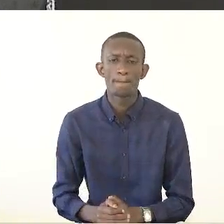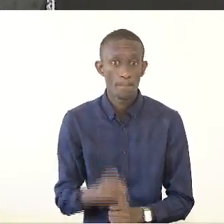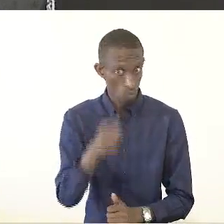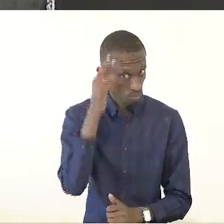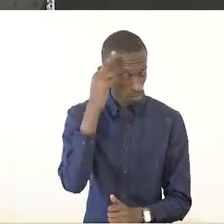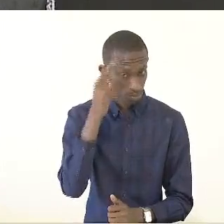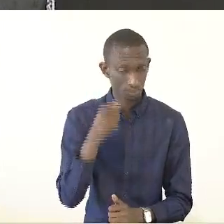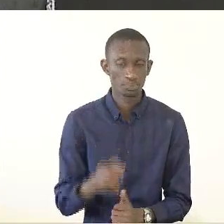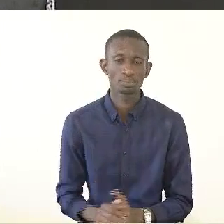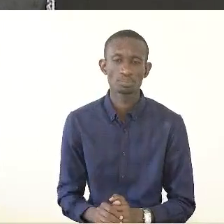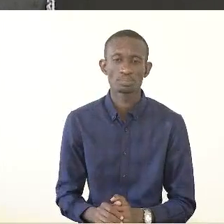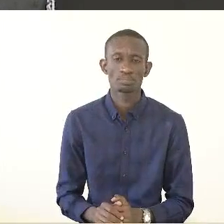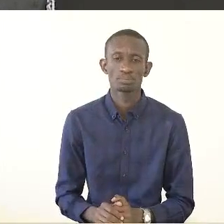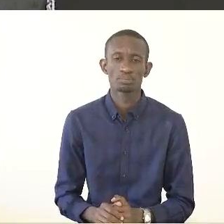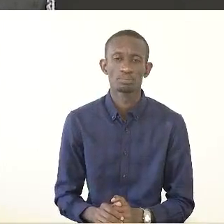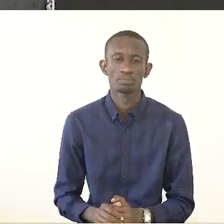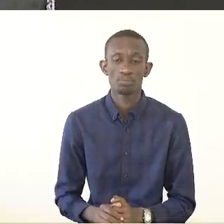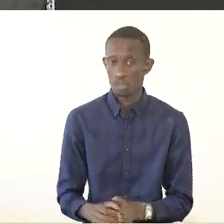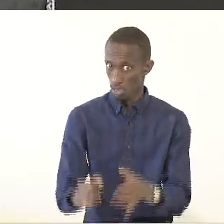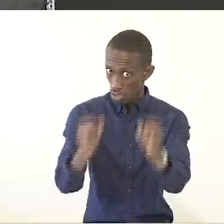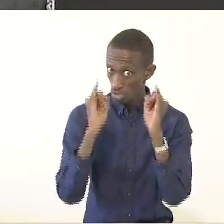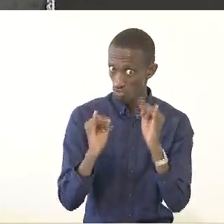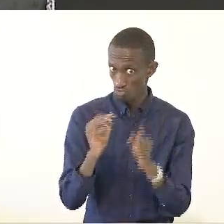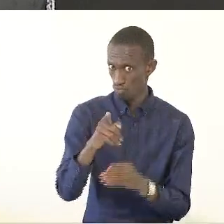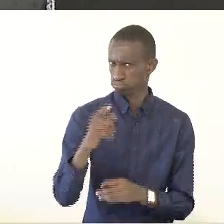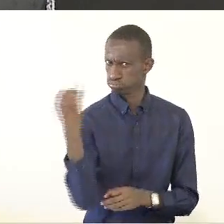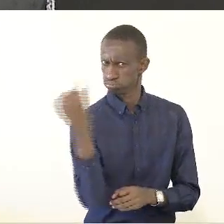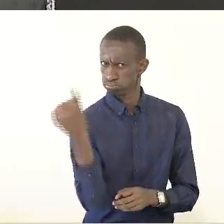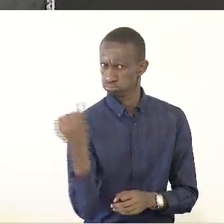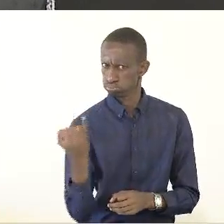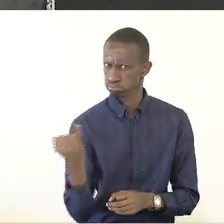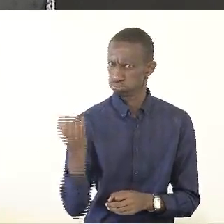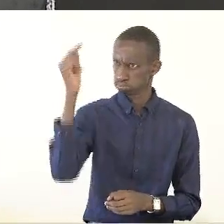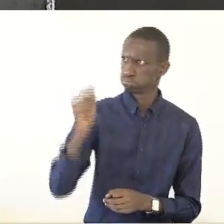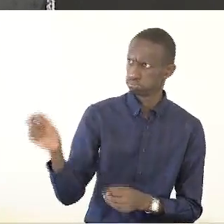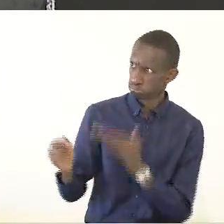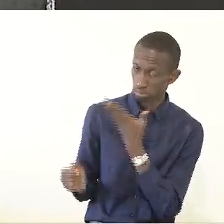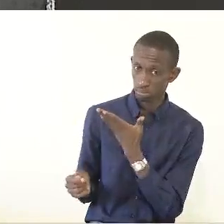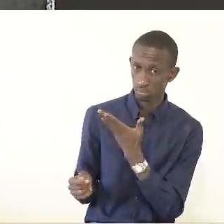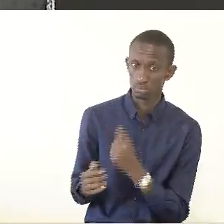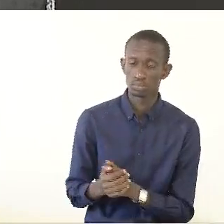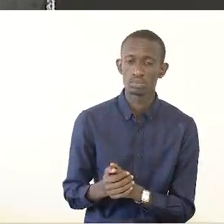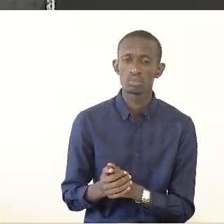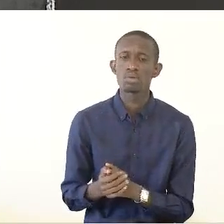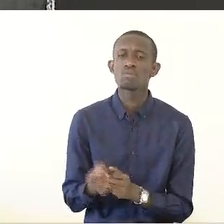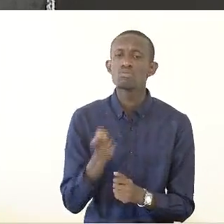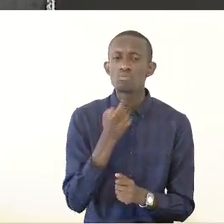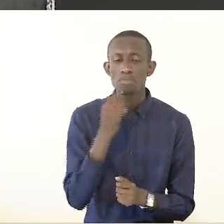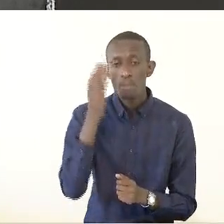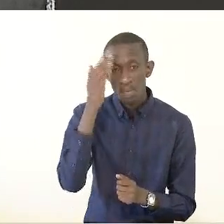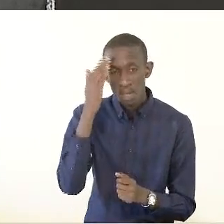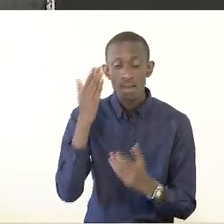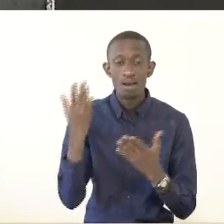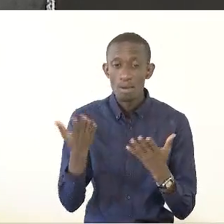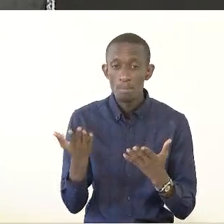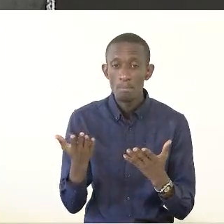something. When you're drawing a quadratic functional equation, it's quite different to when you